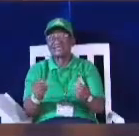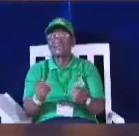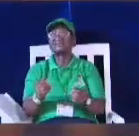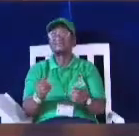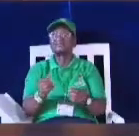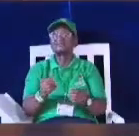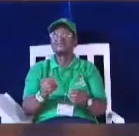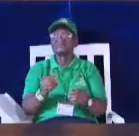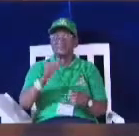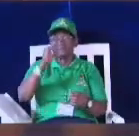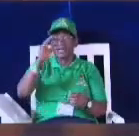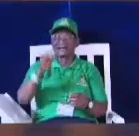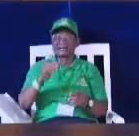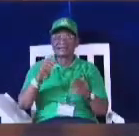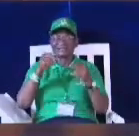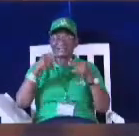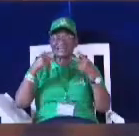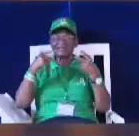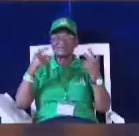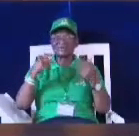that is saying,